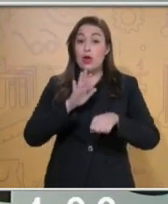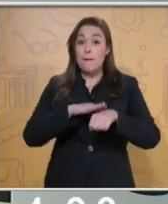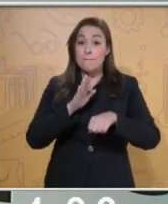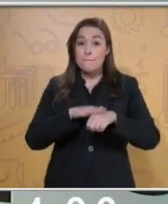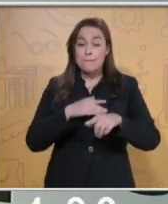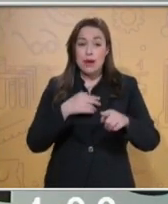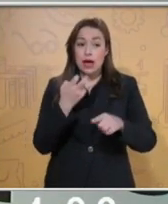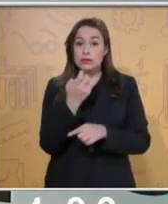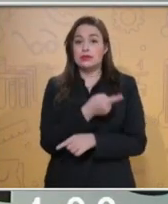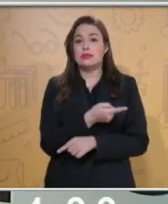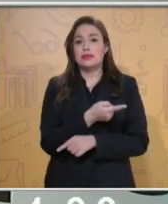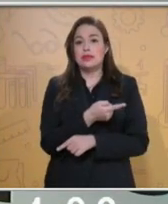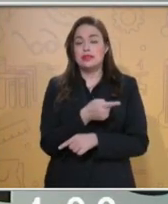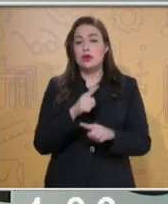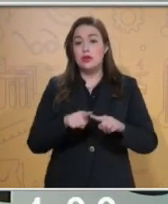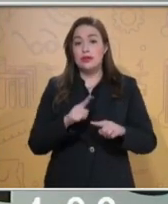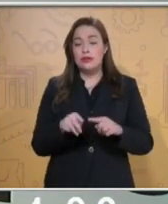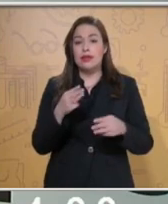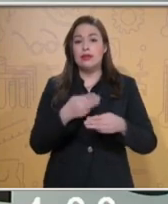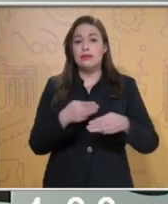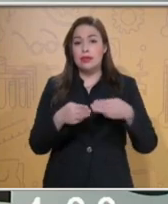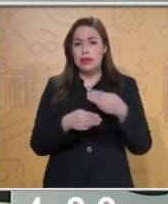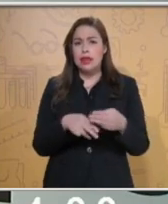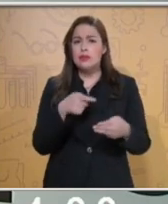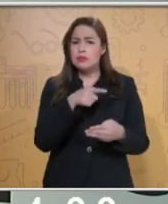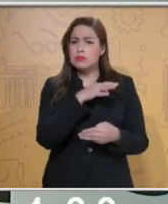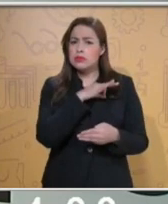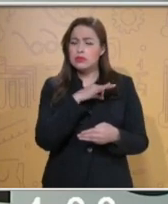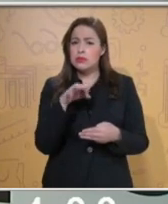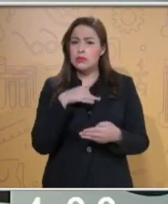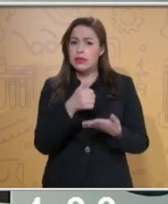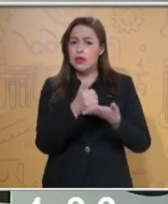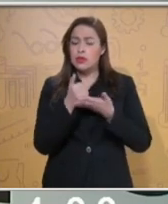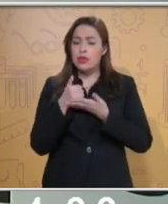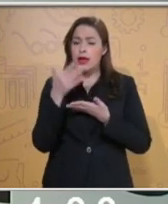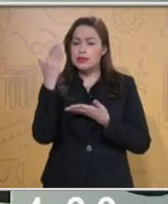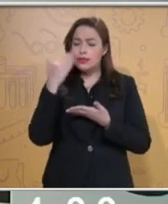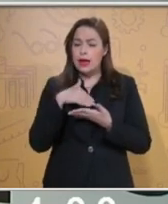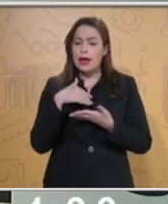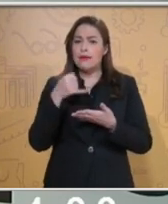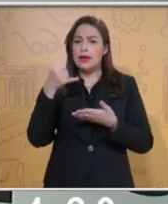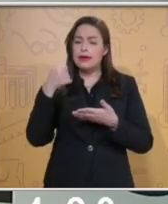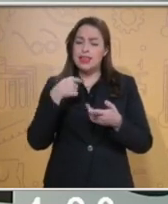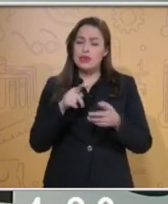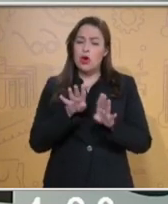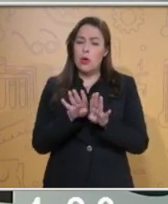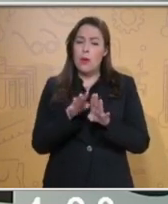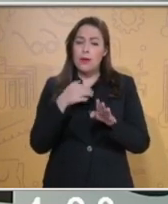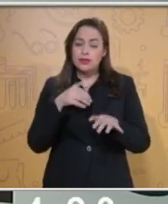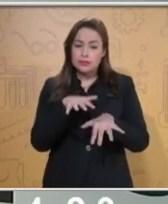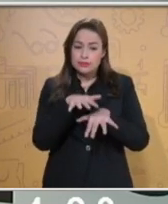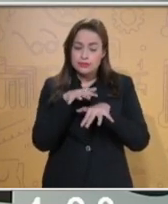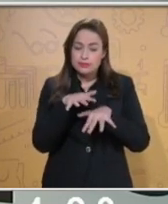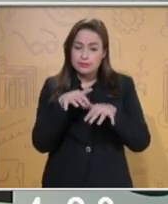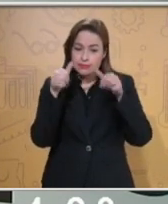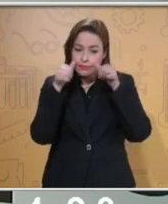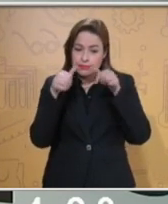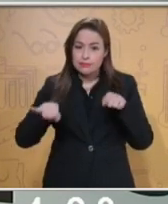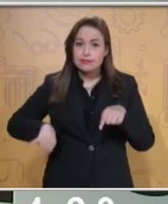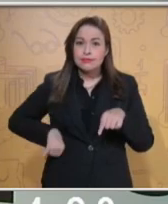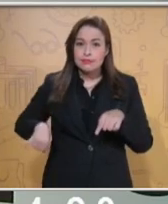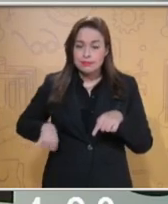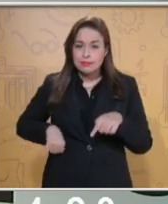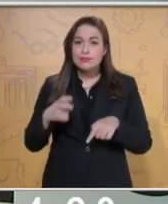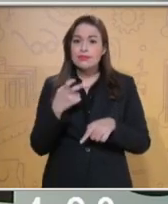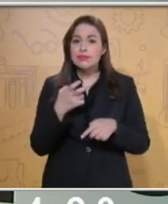use this kind of material, because maybe it can result more attractive to you using this kind of